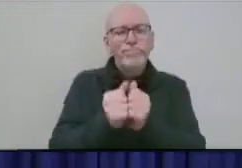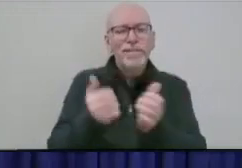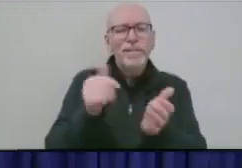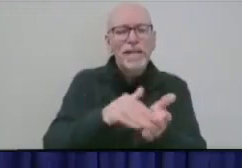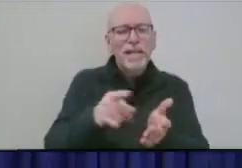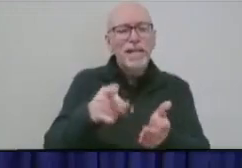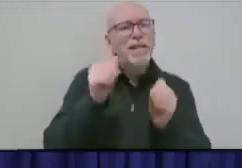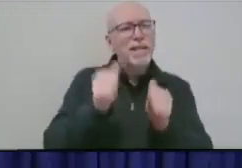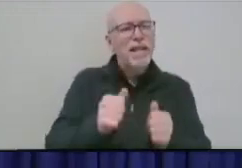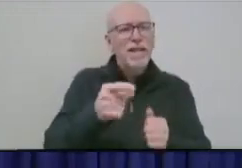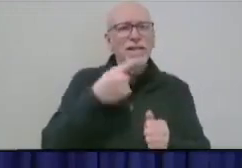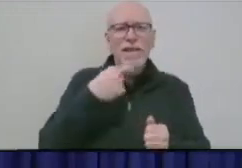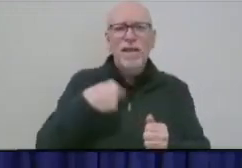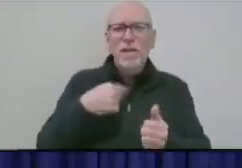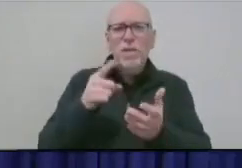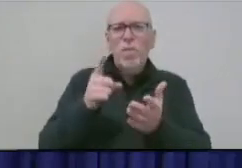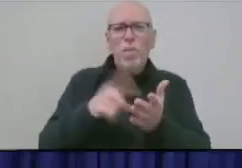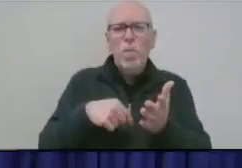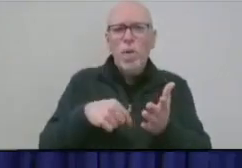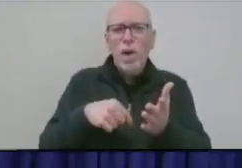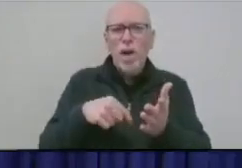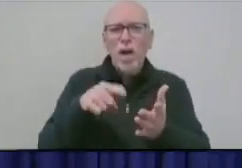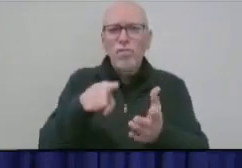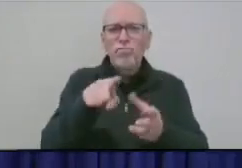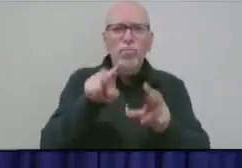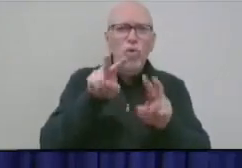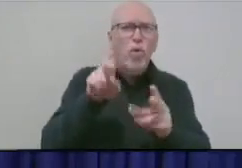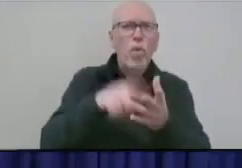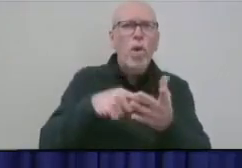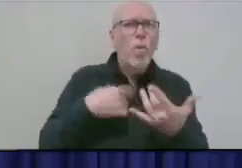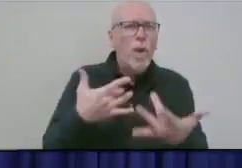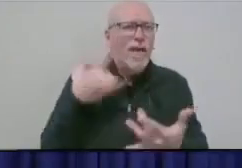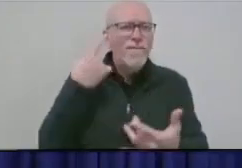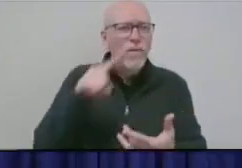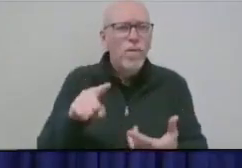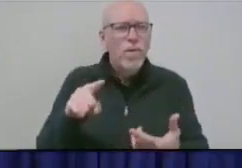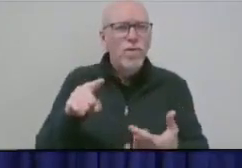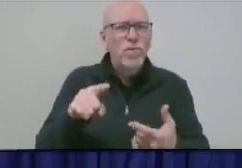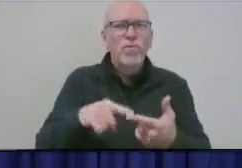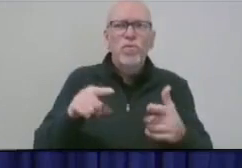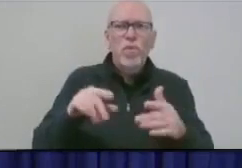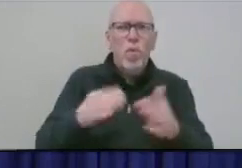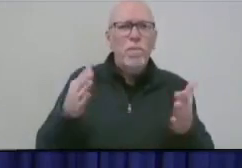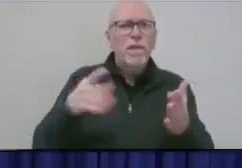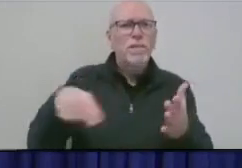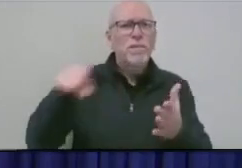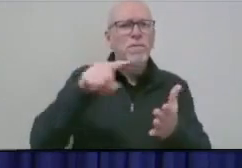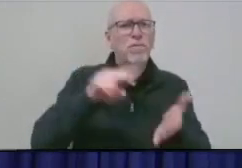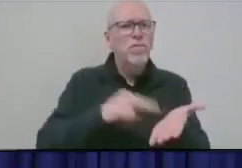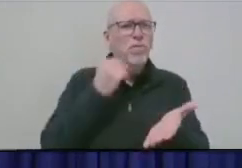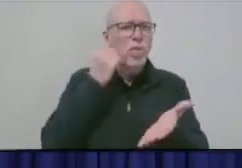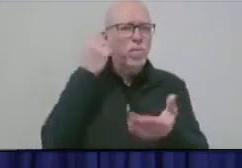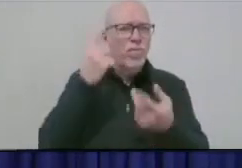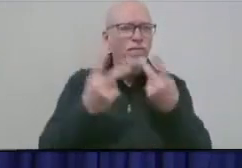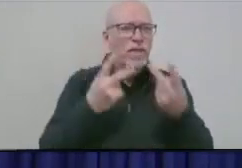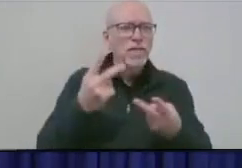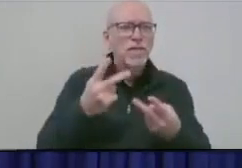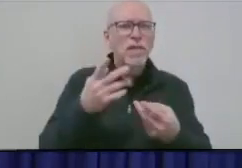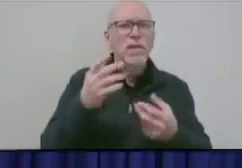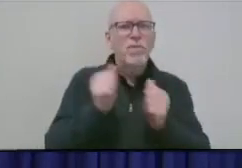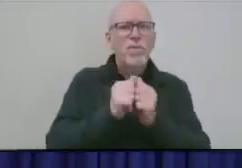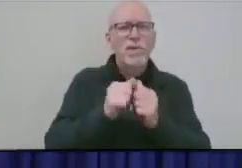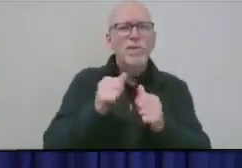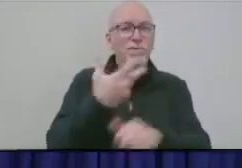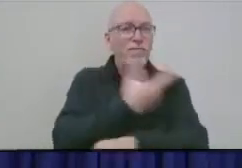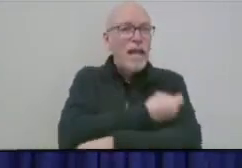could you kind of tell me what markers, what measurements are we waiting for in order to reopen that? And, you know, with all this